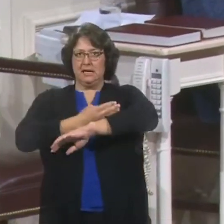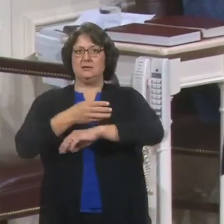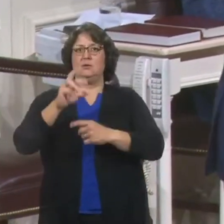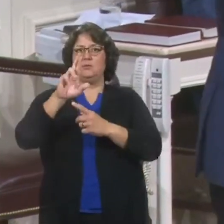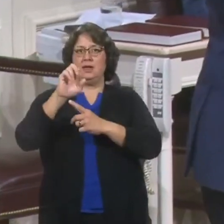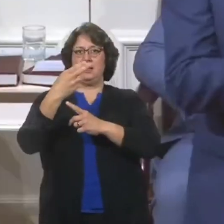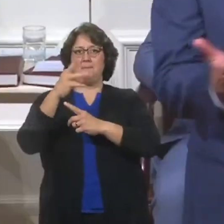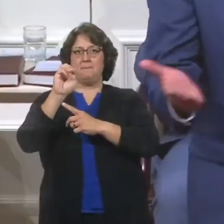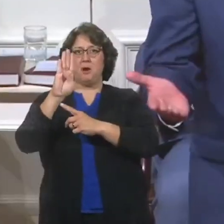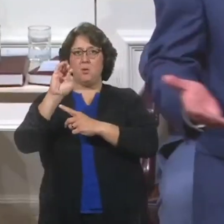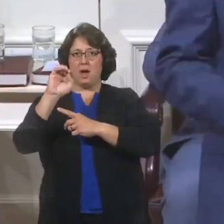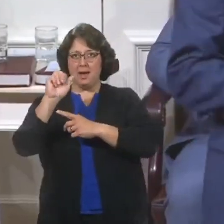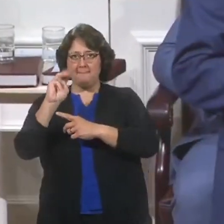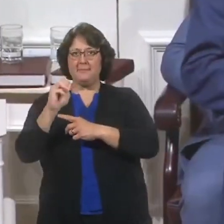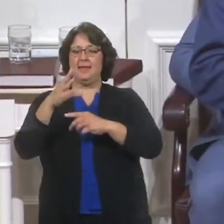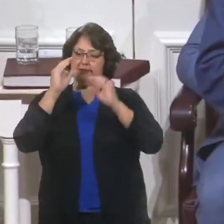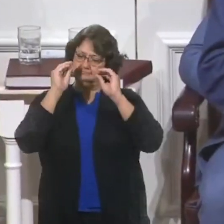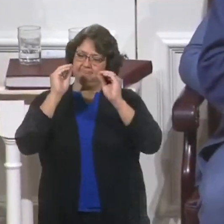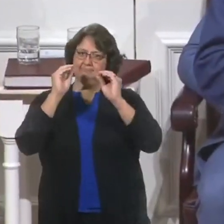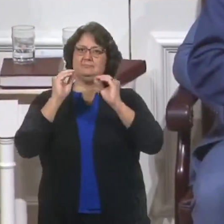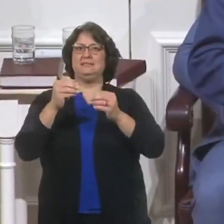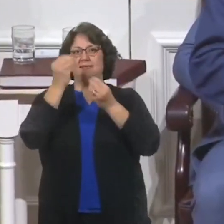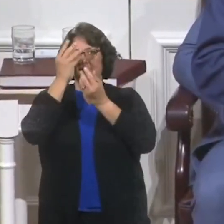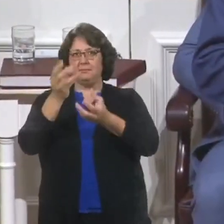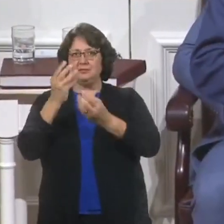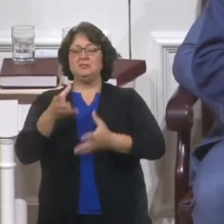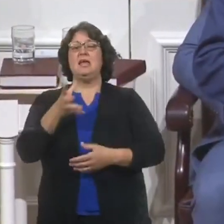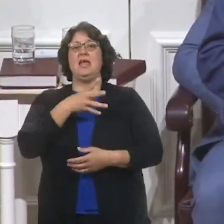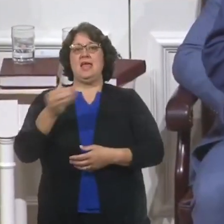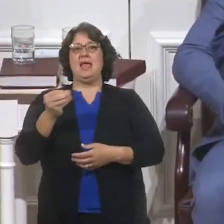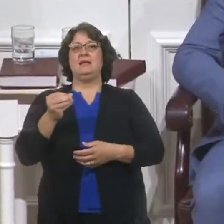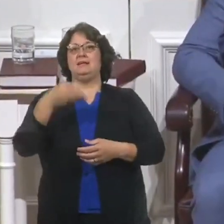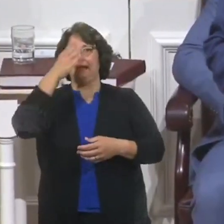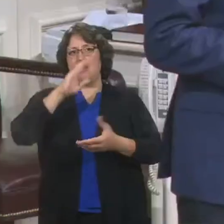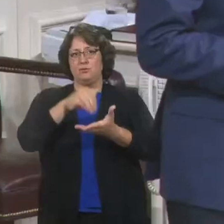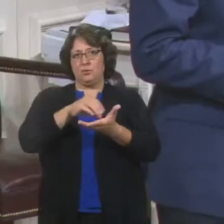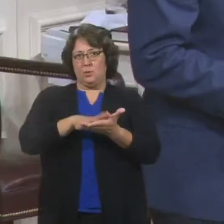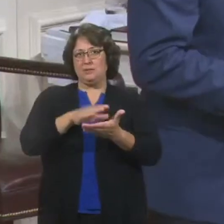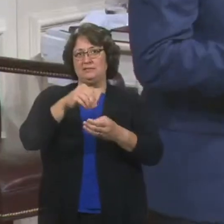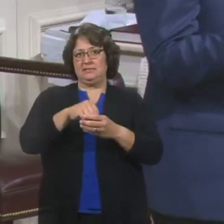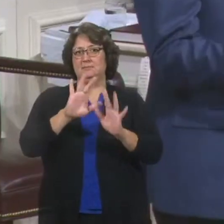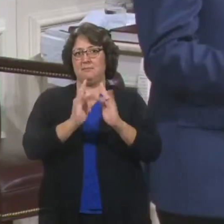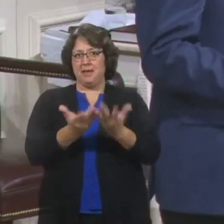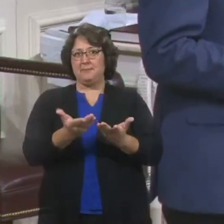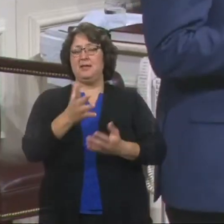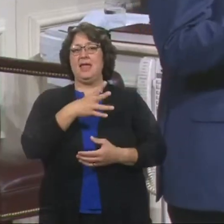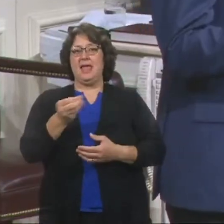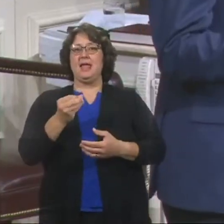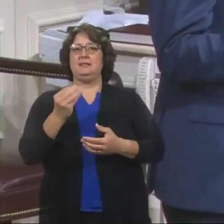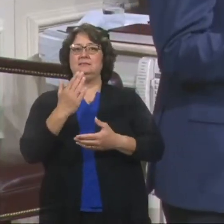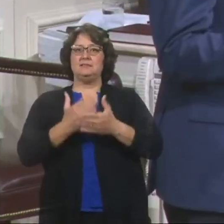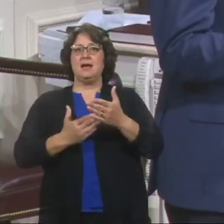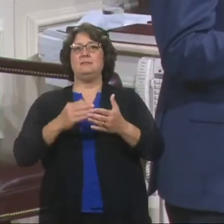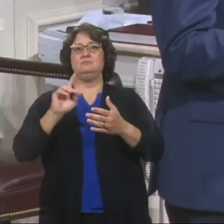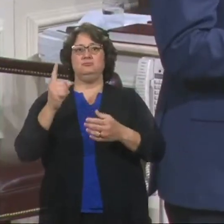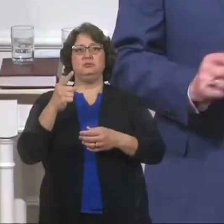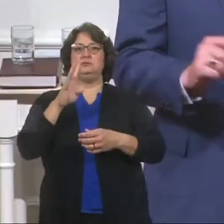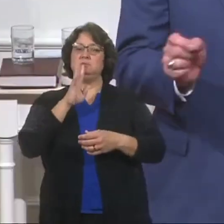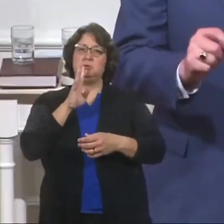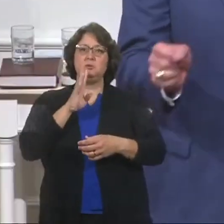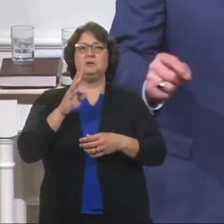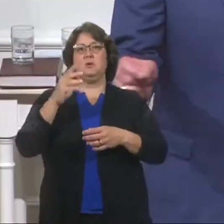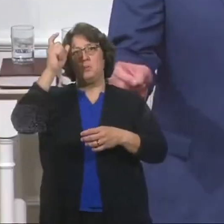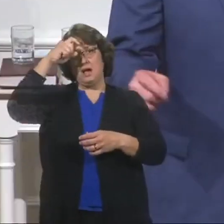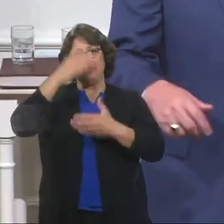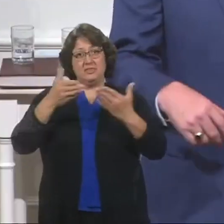and others, and giving them information, and God records that in the scripture. Others of them, he just spoke wise things, and